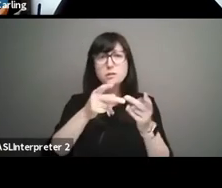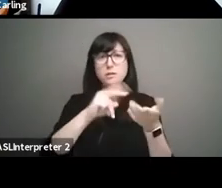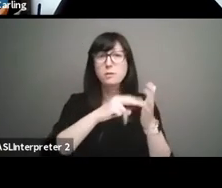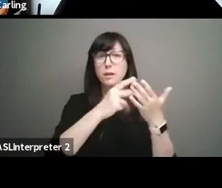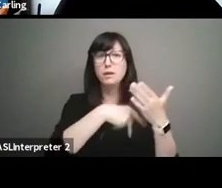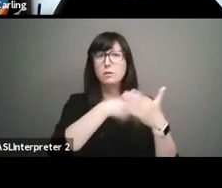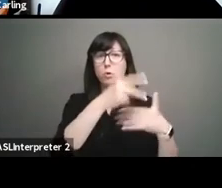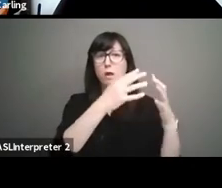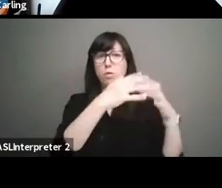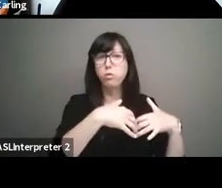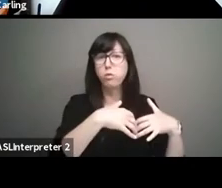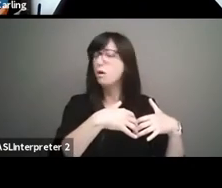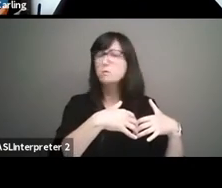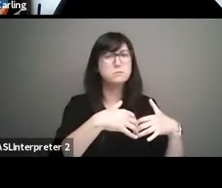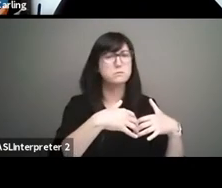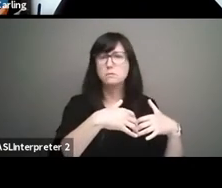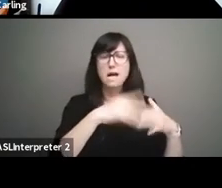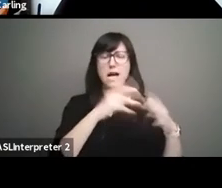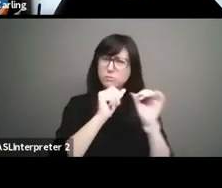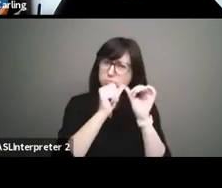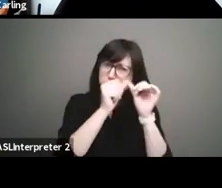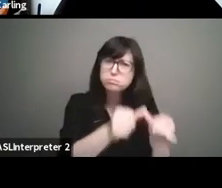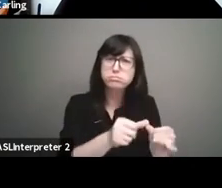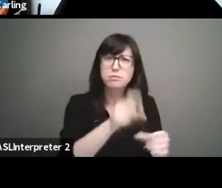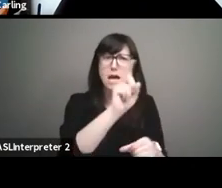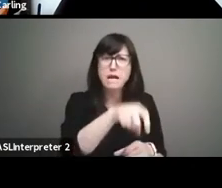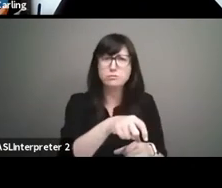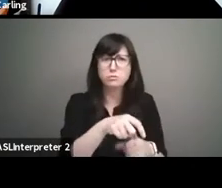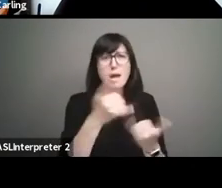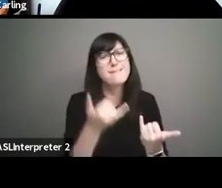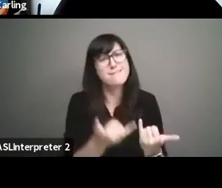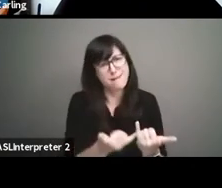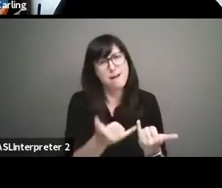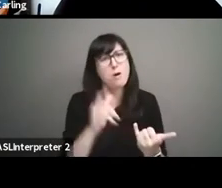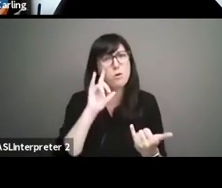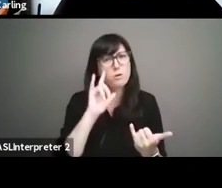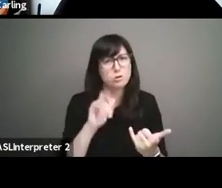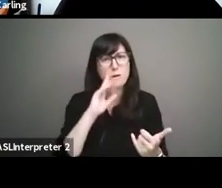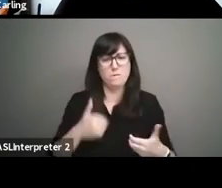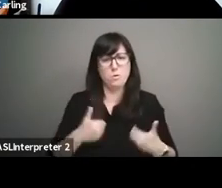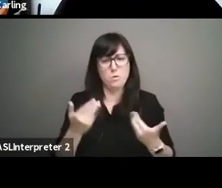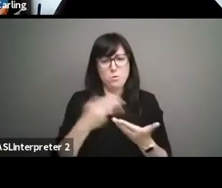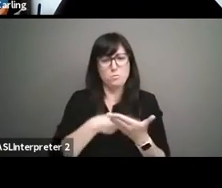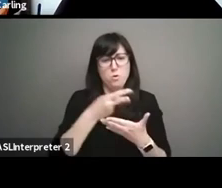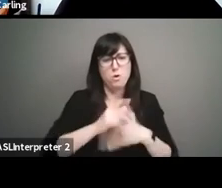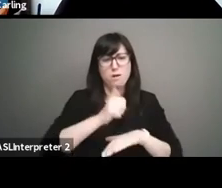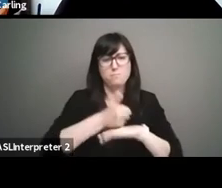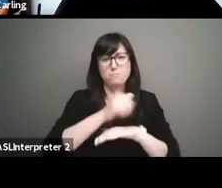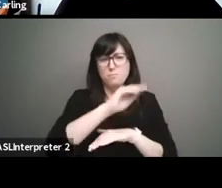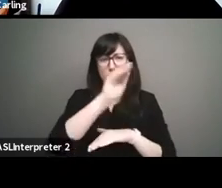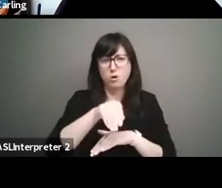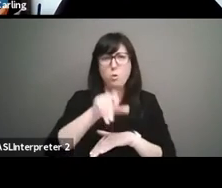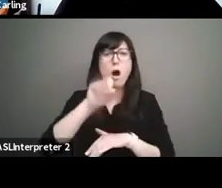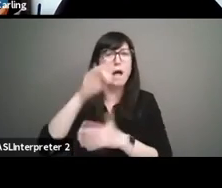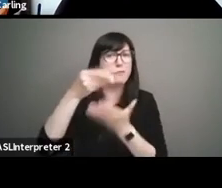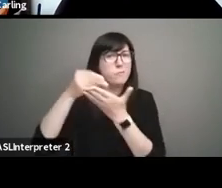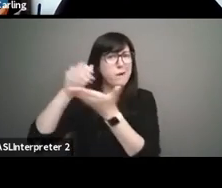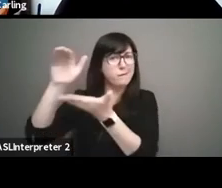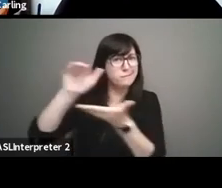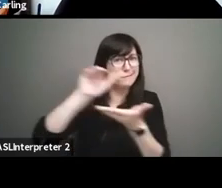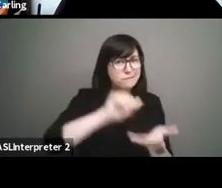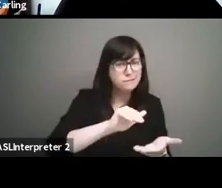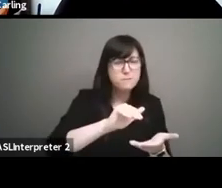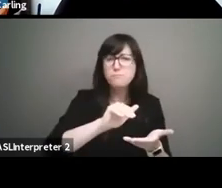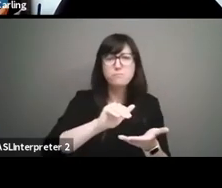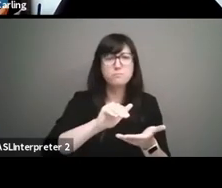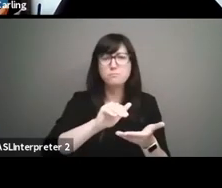fall apart. And that's kind of what we see right now within youth programming in the city that's funded, is there's a lack